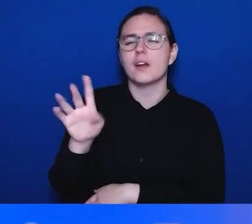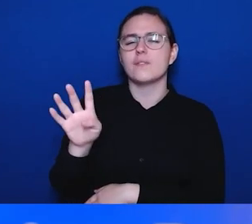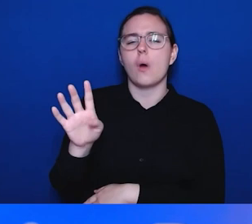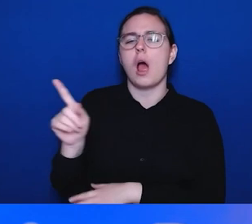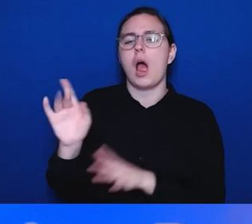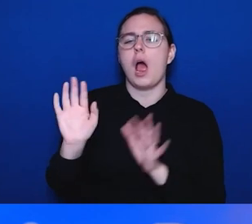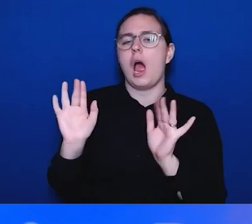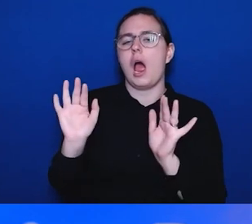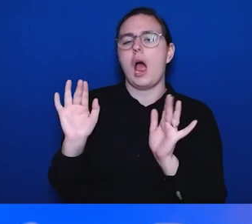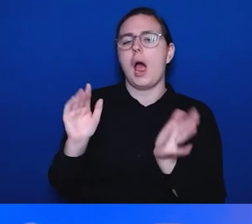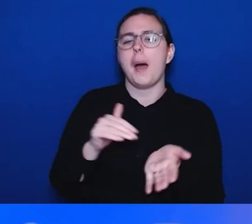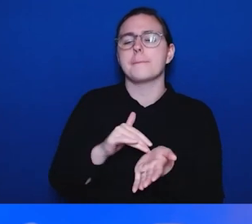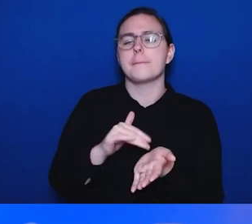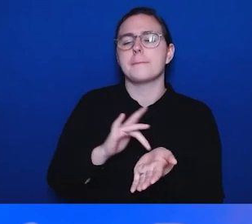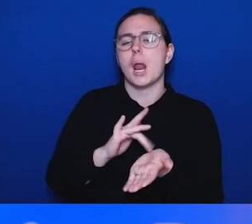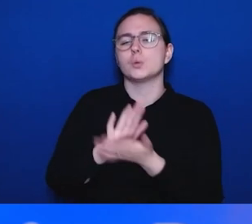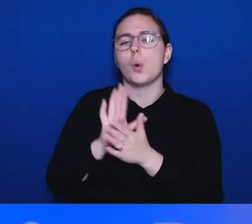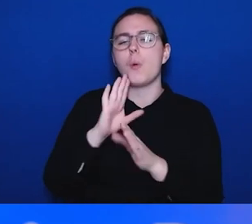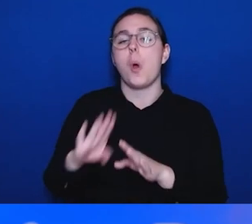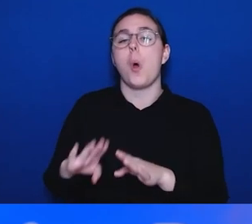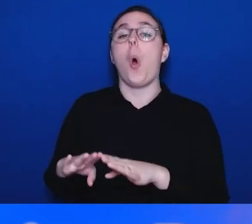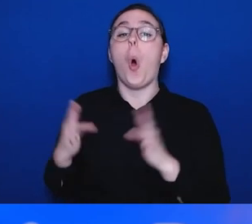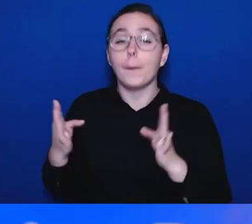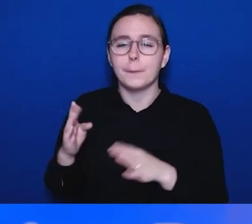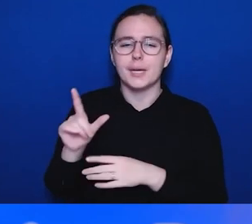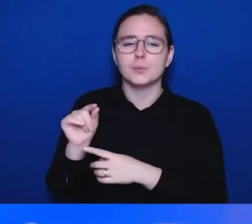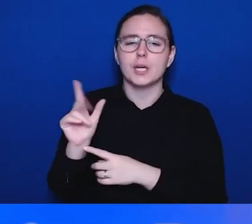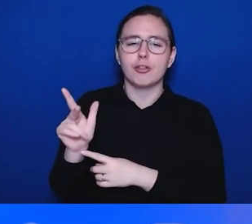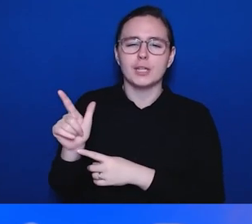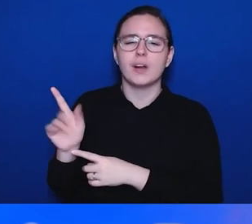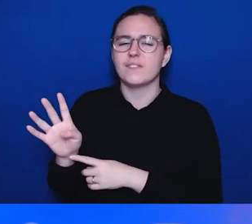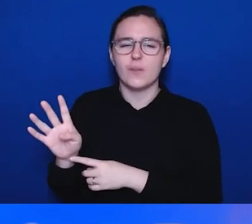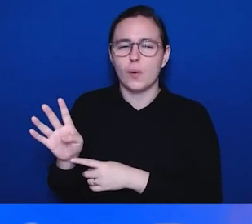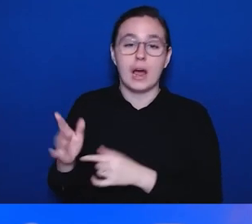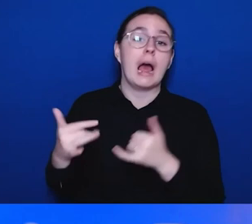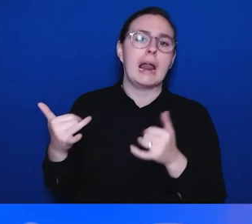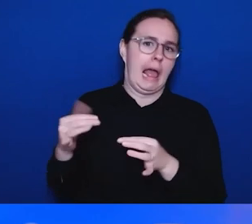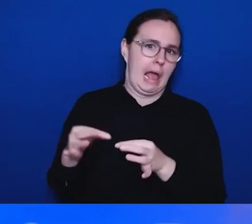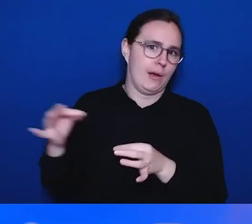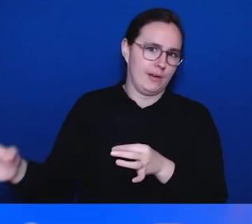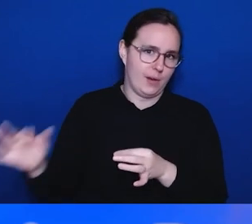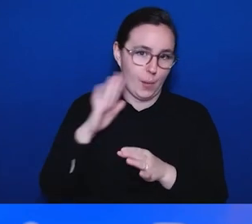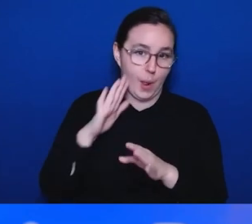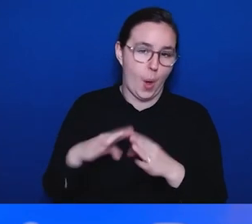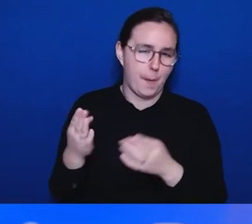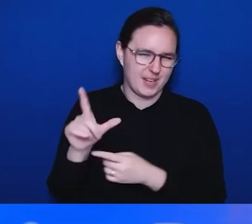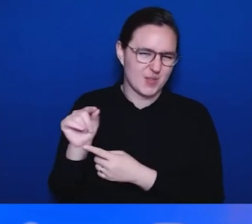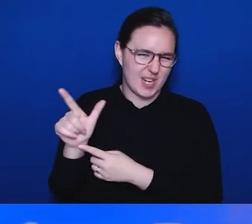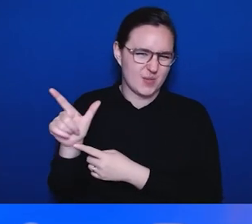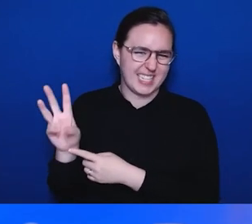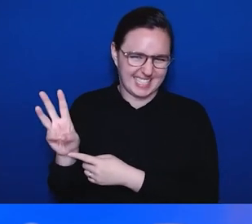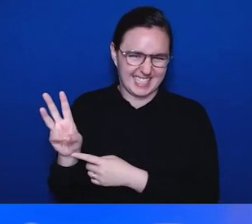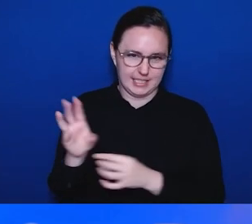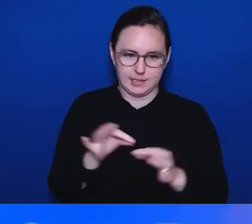be having graduates by 23-24, then that got amended to being open by 23-24. Now it's delayed